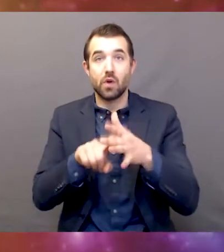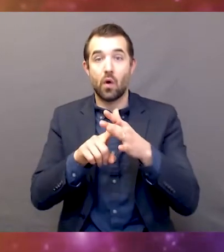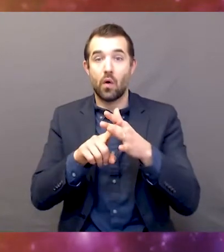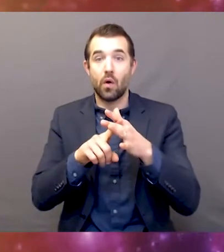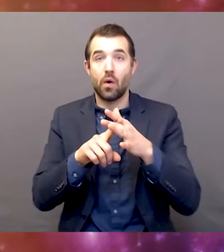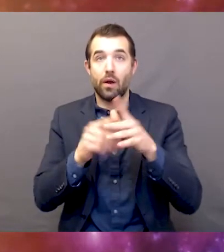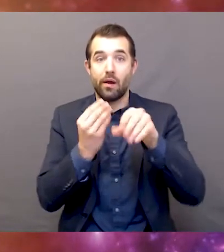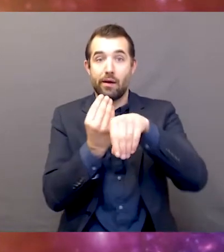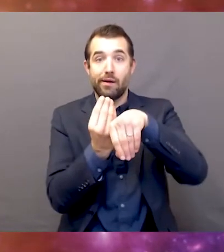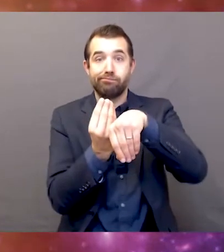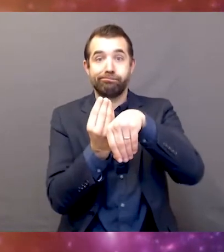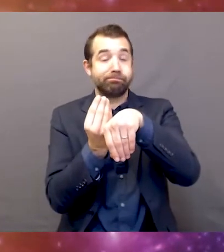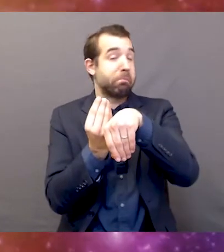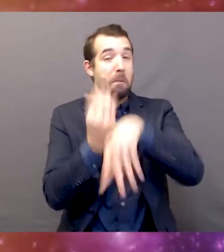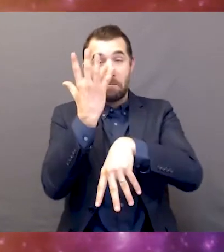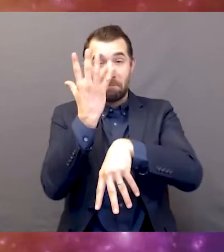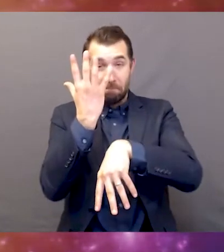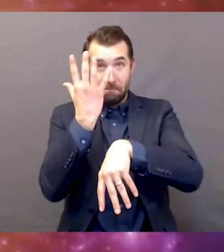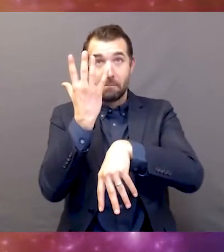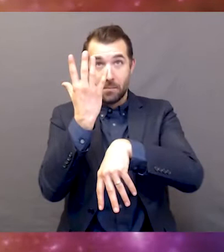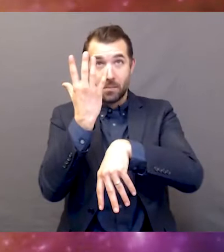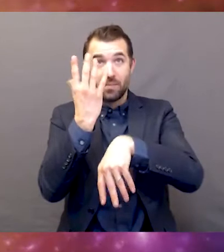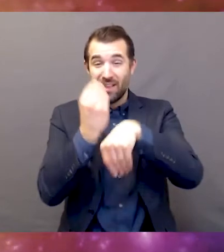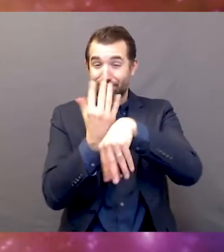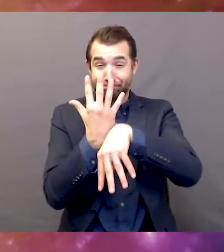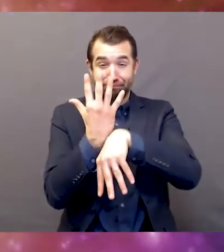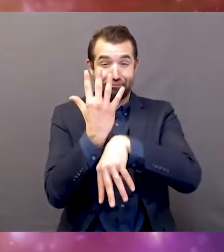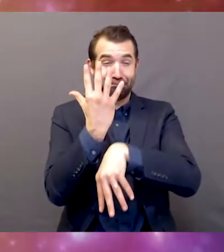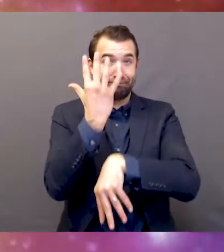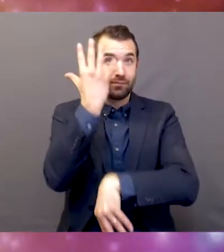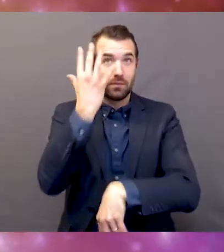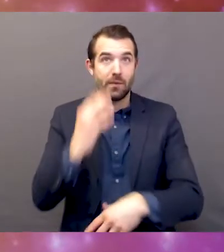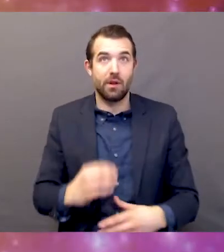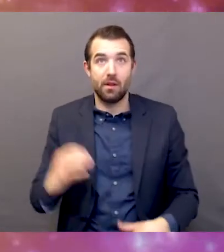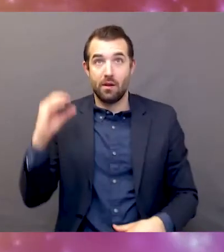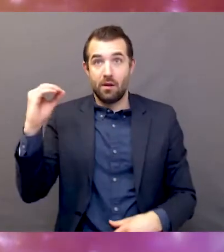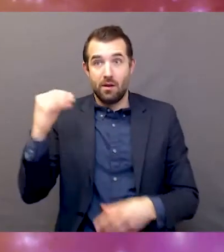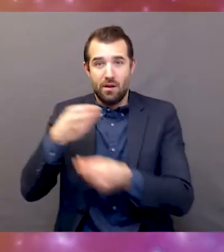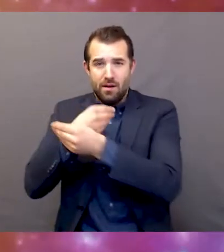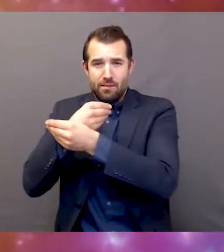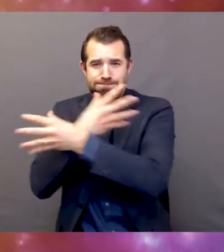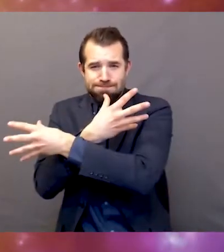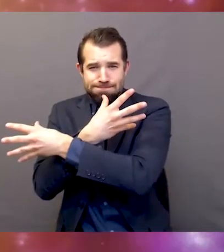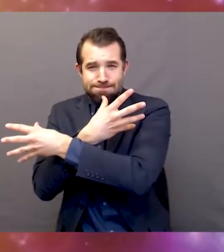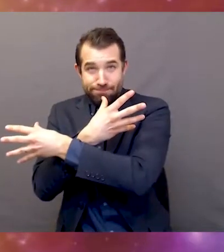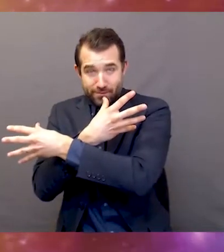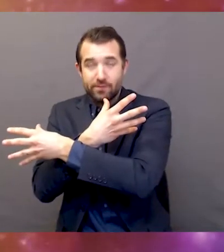beautiful, powerful jet driving energetic particles perpendicular to the disk into the outside medium.